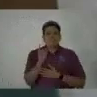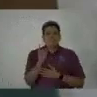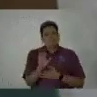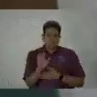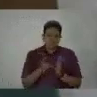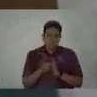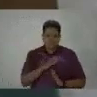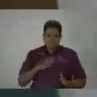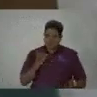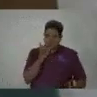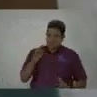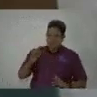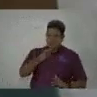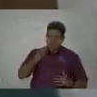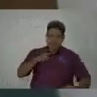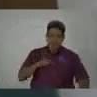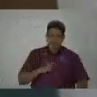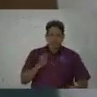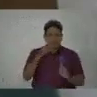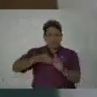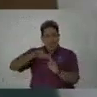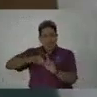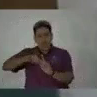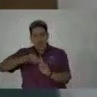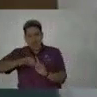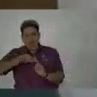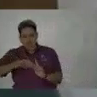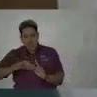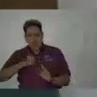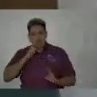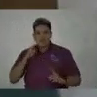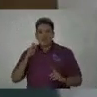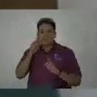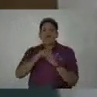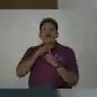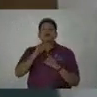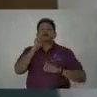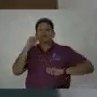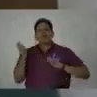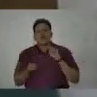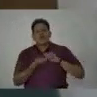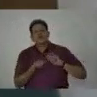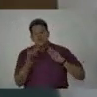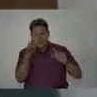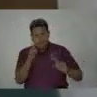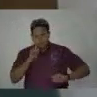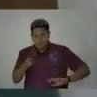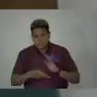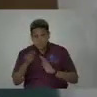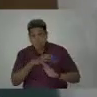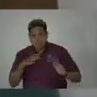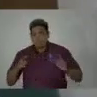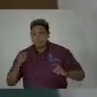Jamaica. I have been treated with bias, malice, and contempt. The Integrity Commission